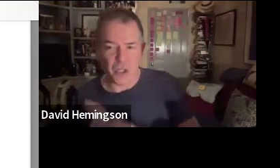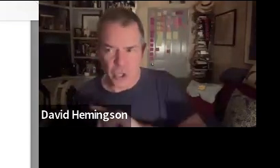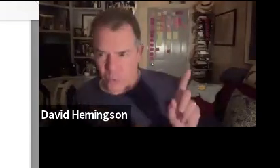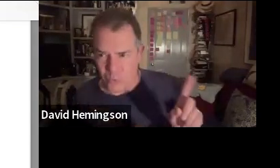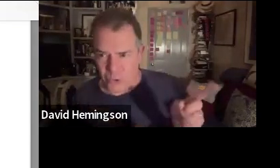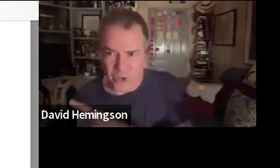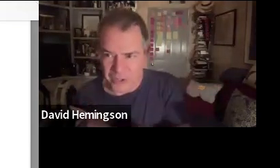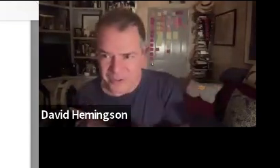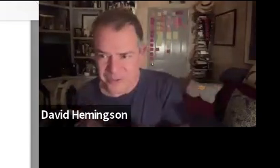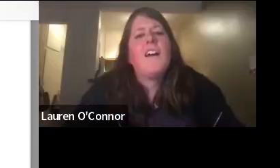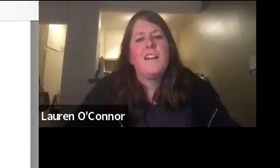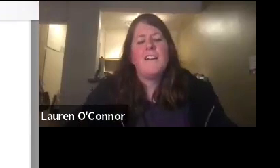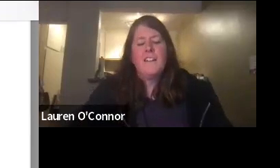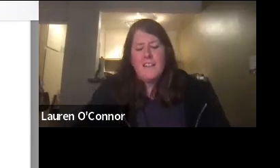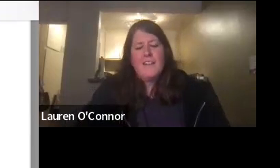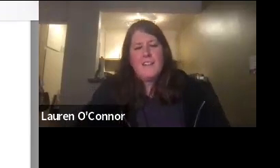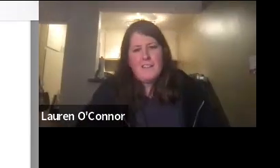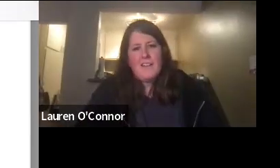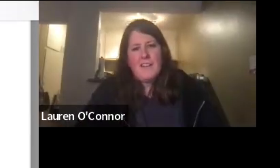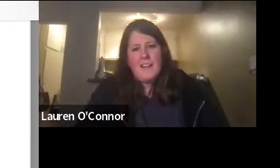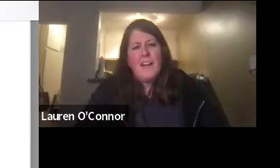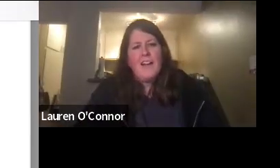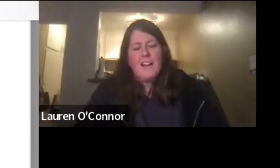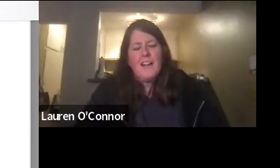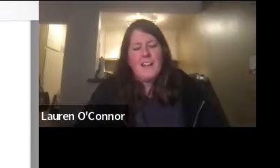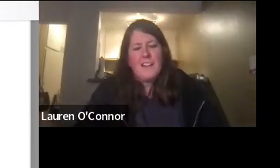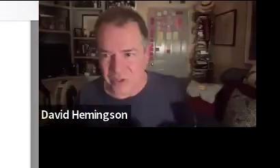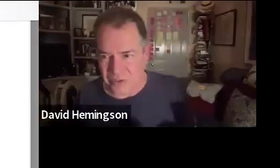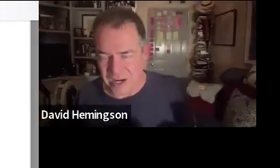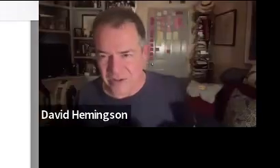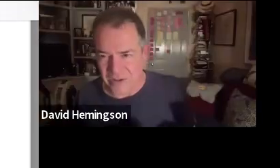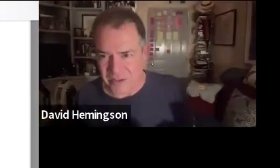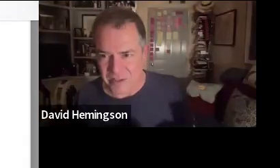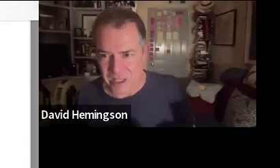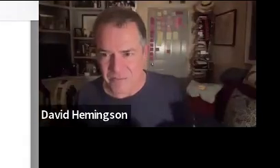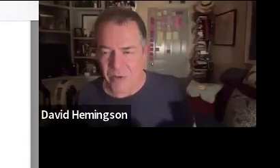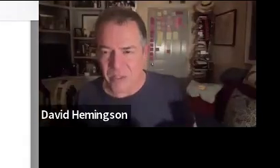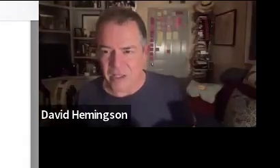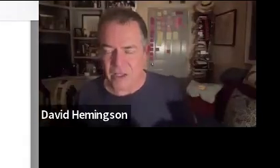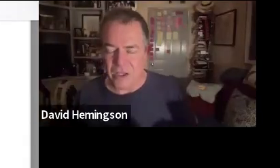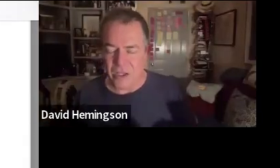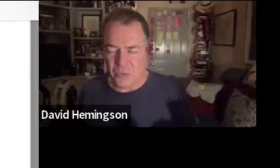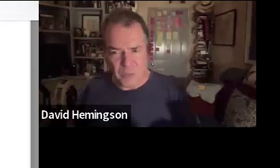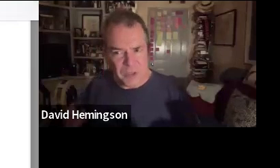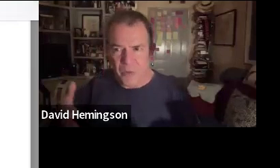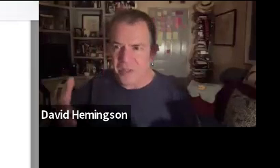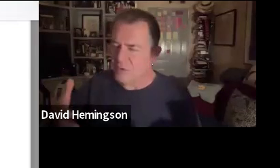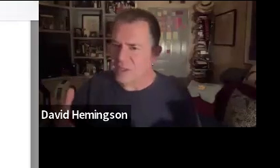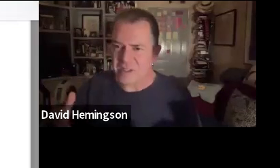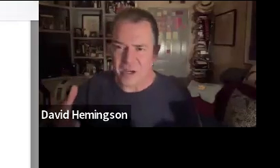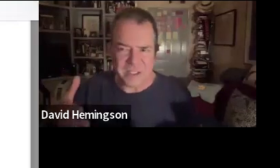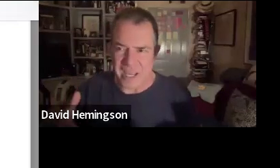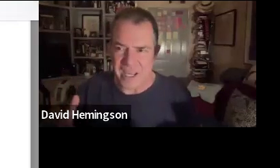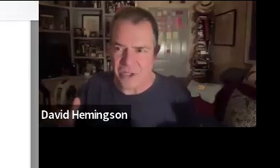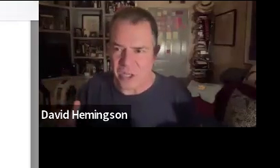this, we're like, no hug. Yeah. No, because it didn't feel real to either of us. It felt like they'd be going in,